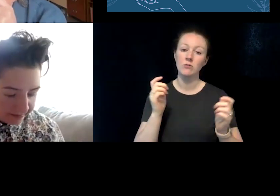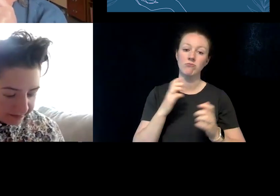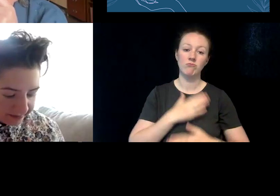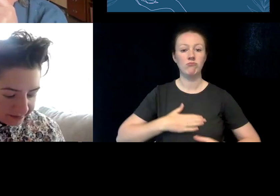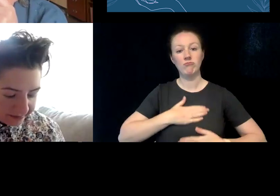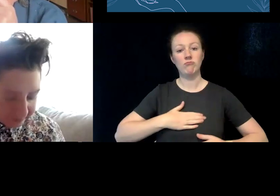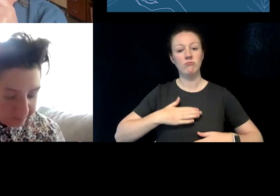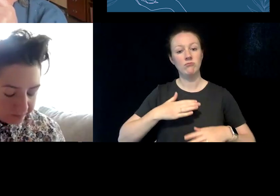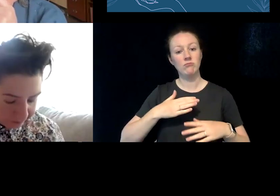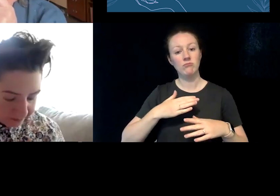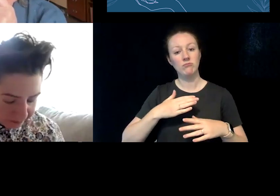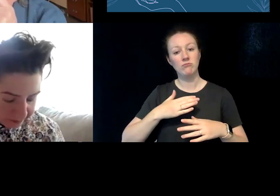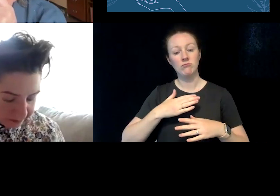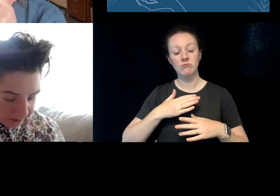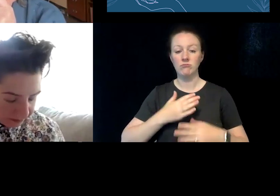joyous process.